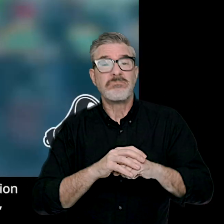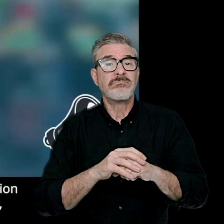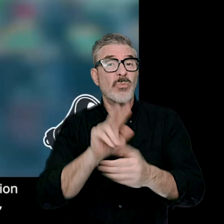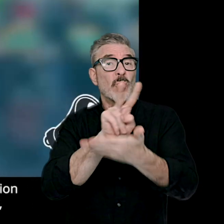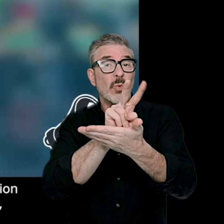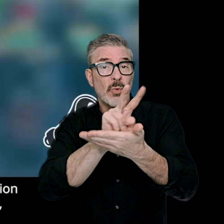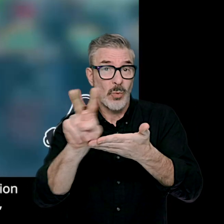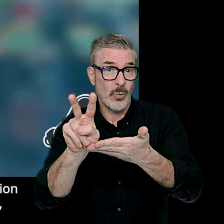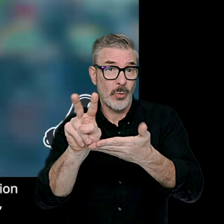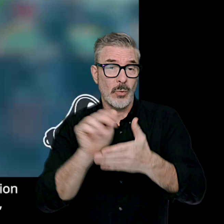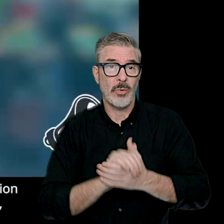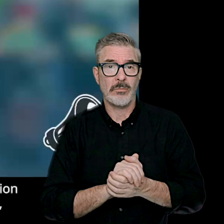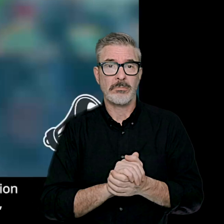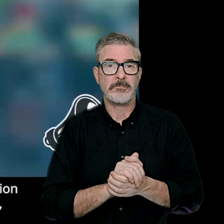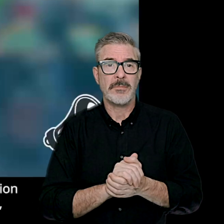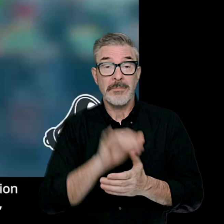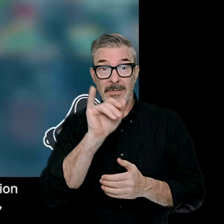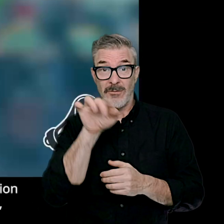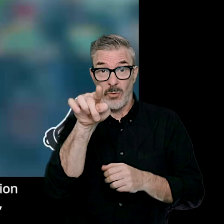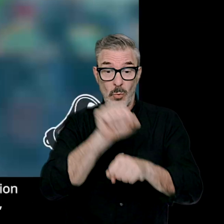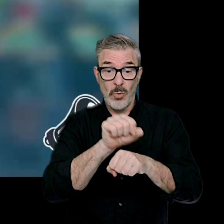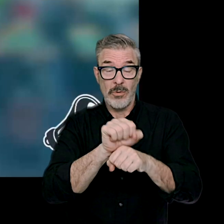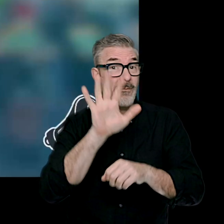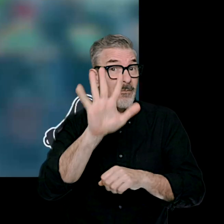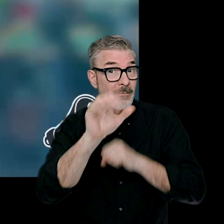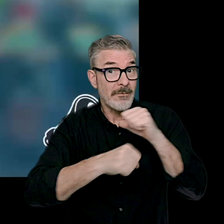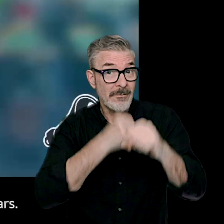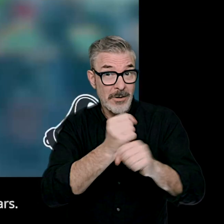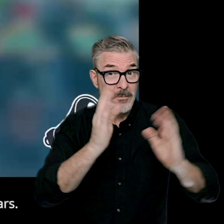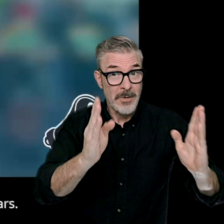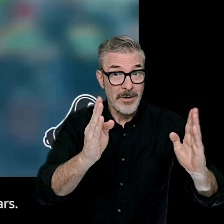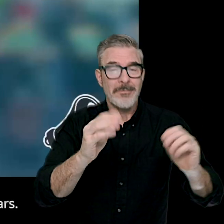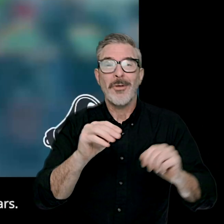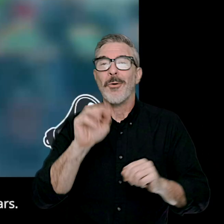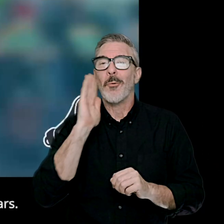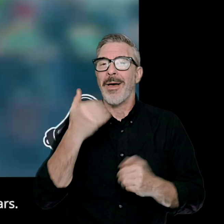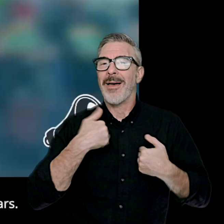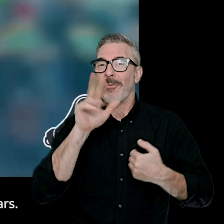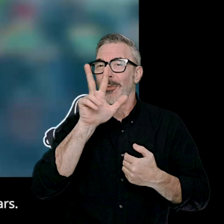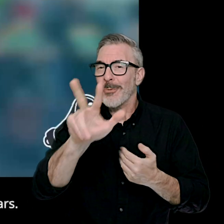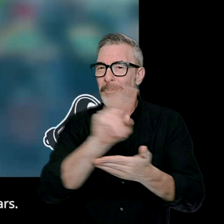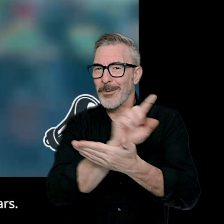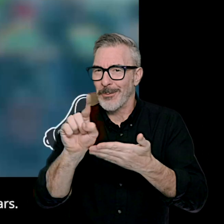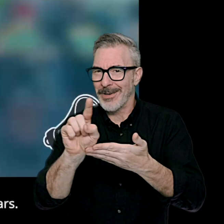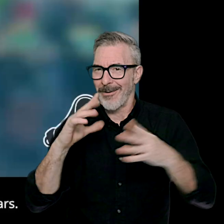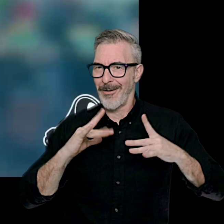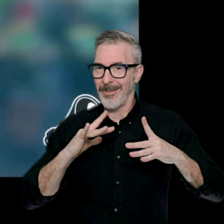You are entitled to 2 weeks of vacation after your first year of employment and 3 weeks after working 5